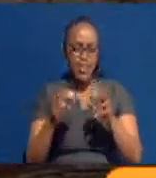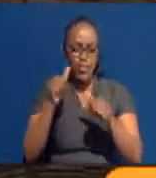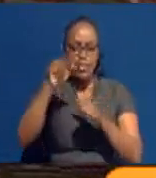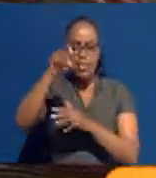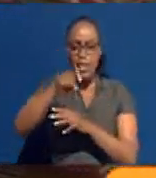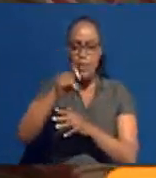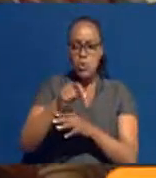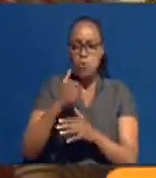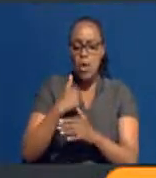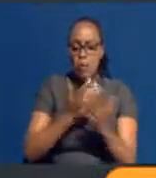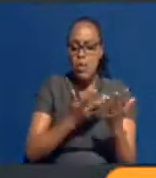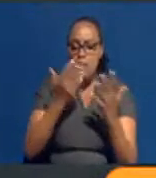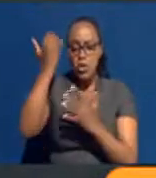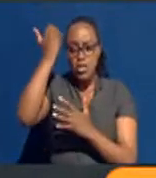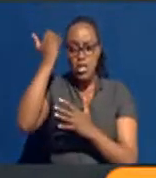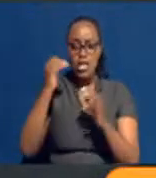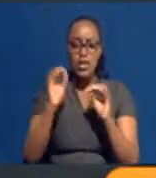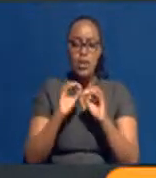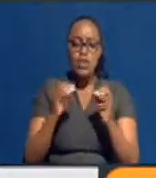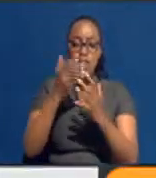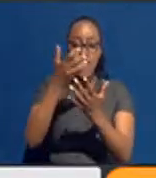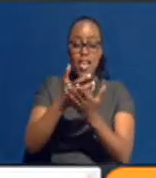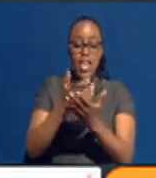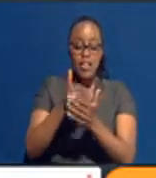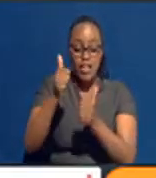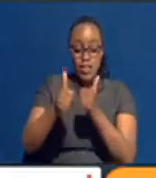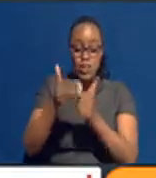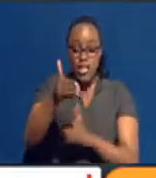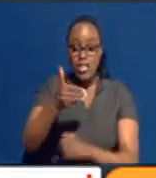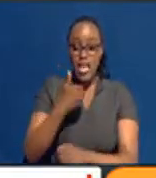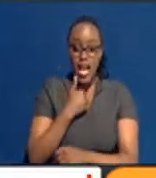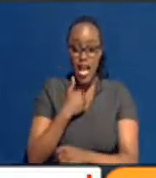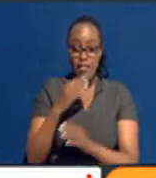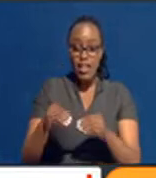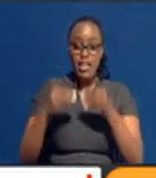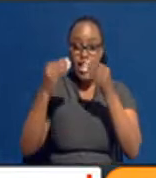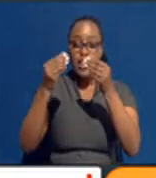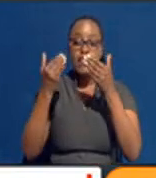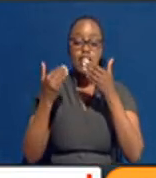never been taken to court. The evidence here is that they delivered